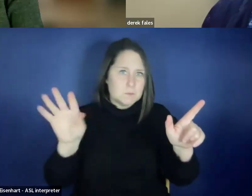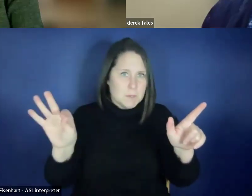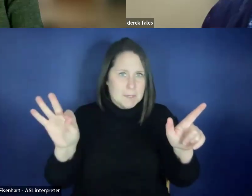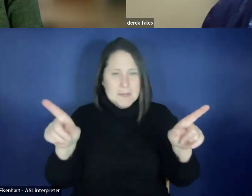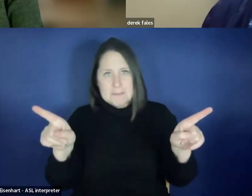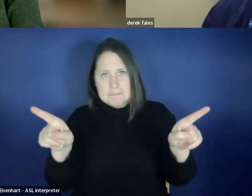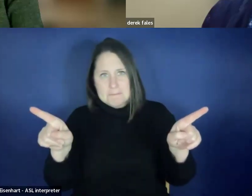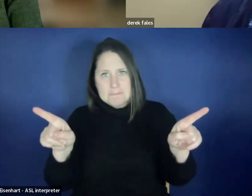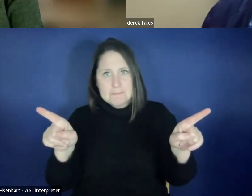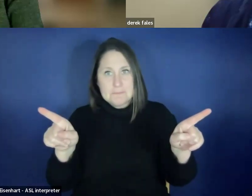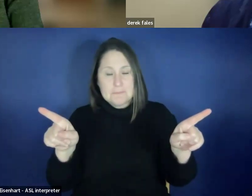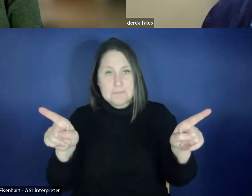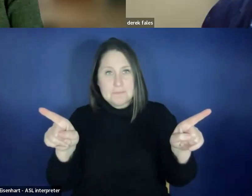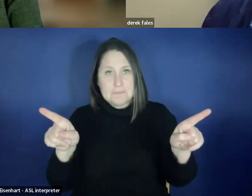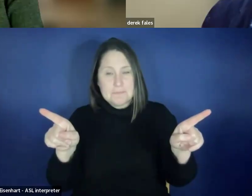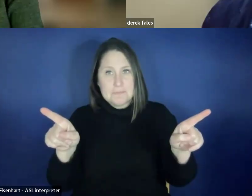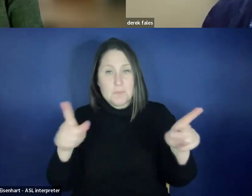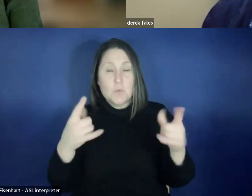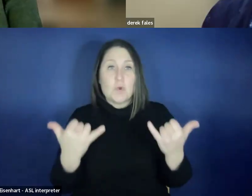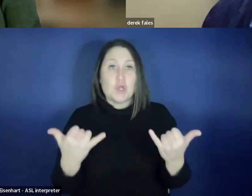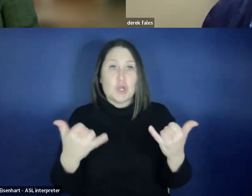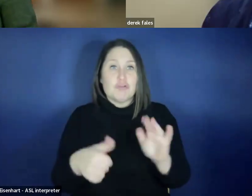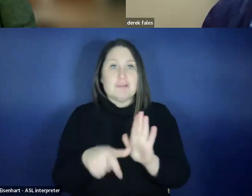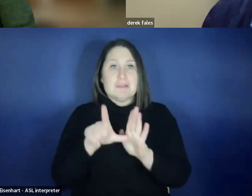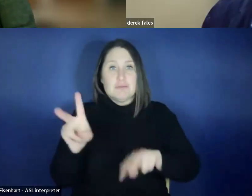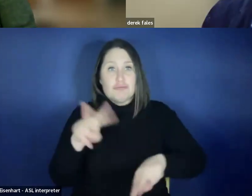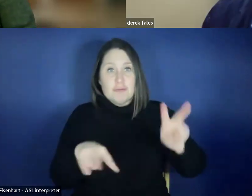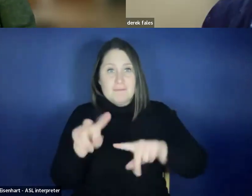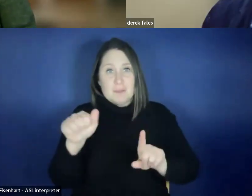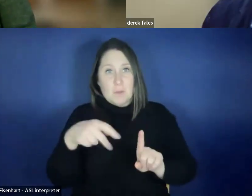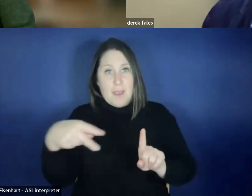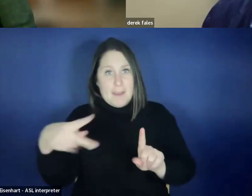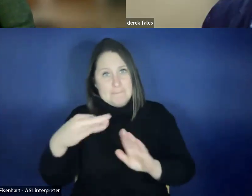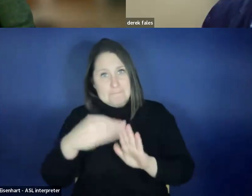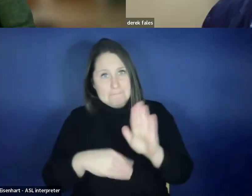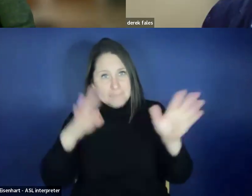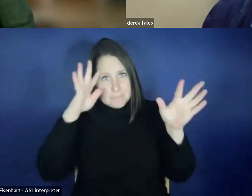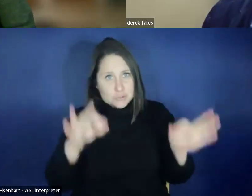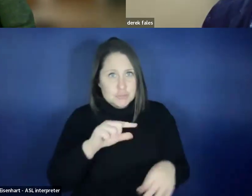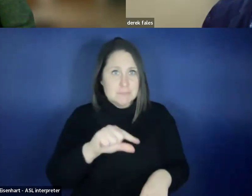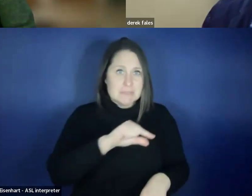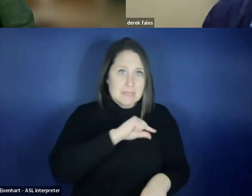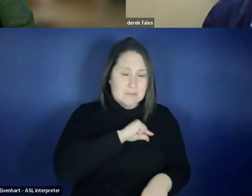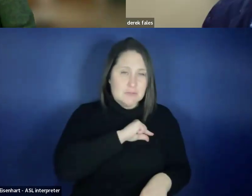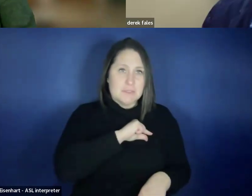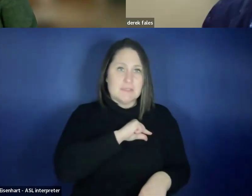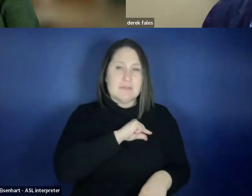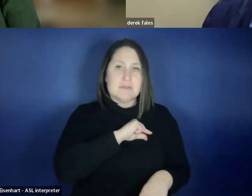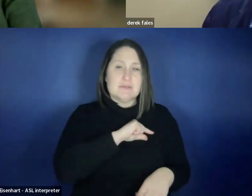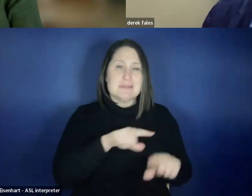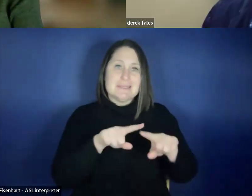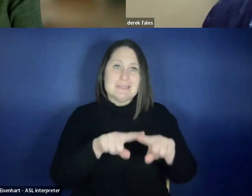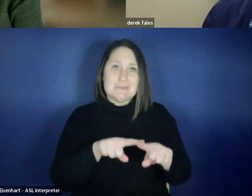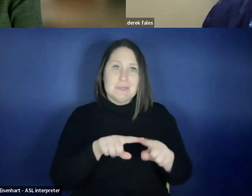29. Well, we are continuing to review those applications, determine eligibility for the waiver, and depending